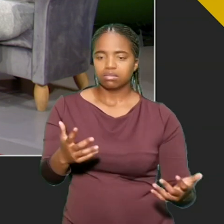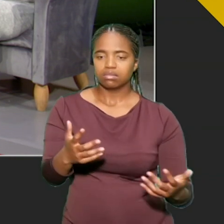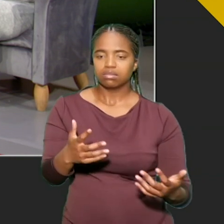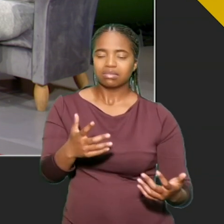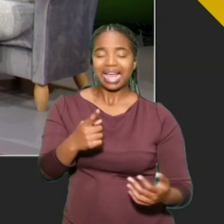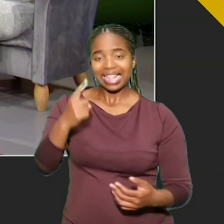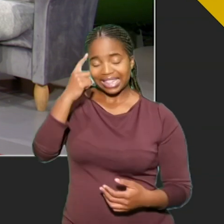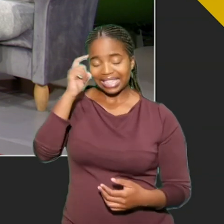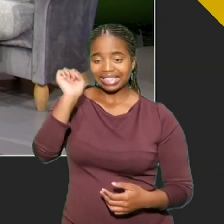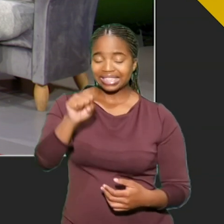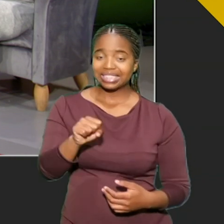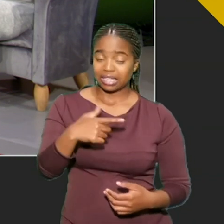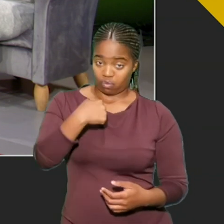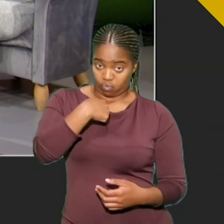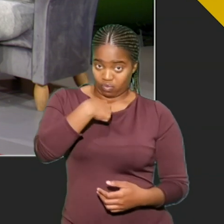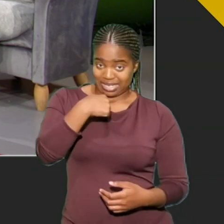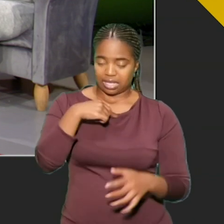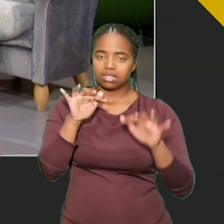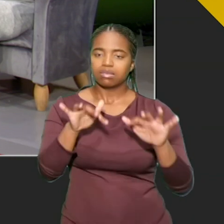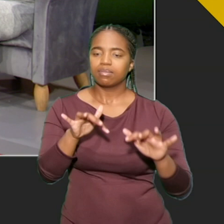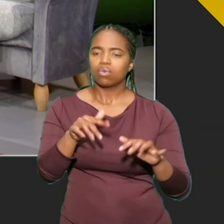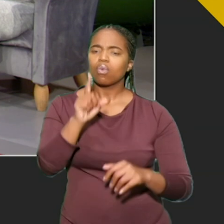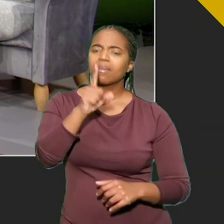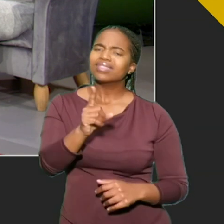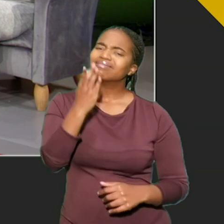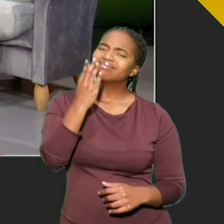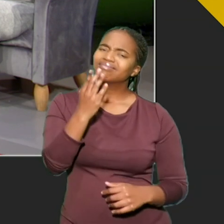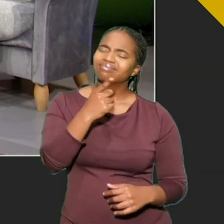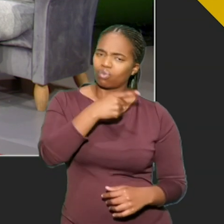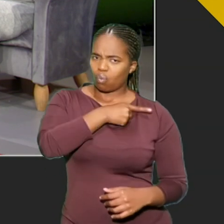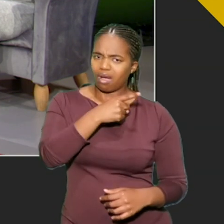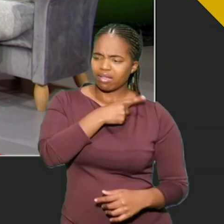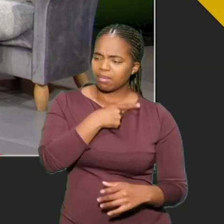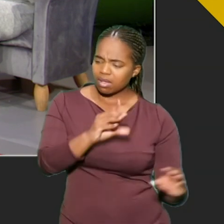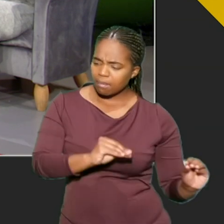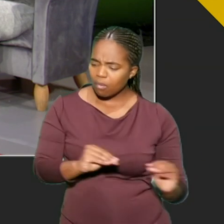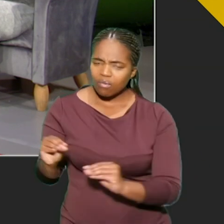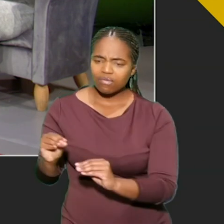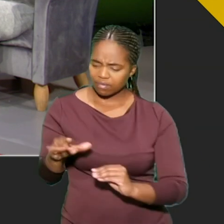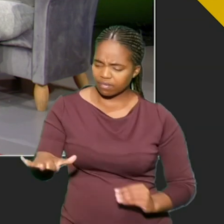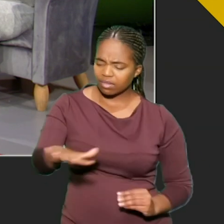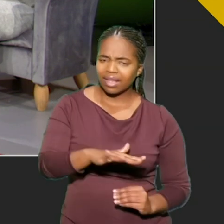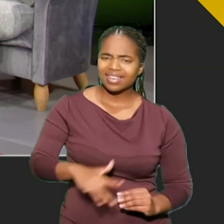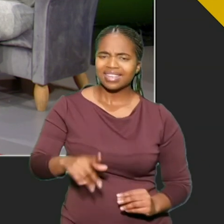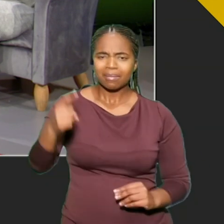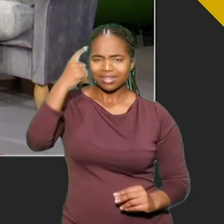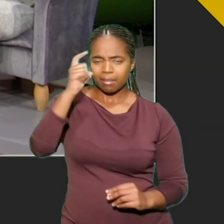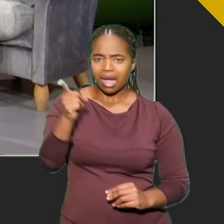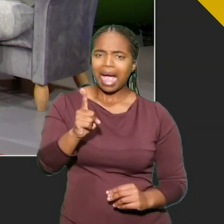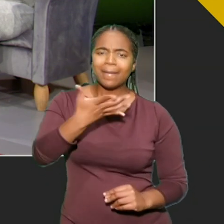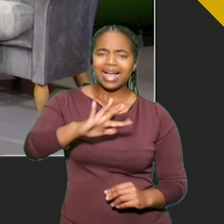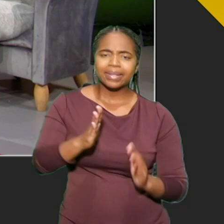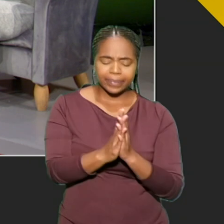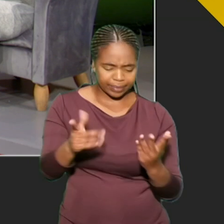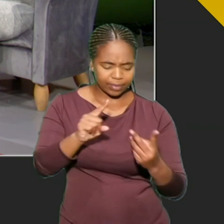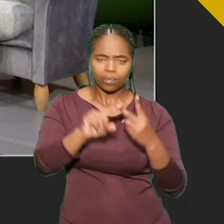I do think that sometimes as rune, as batho, we have to ask ourselves that question. Now, when we went into that place, there's no water,